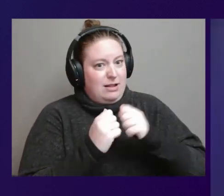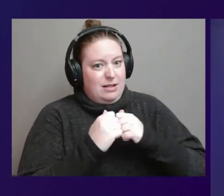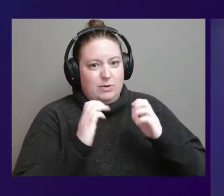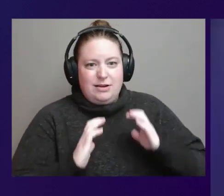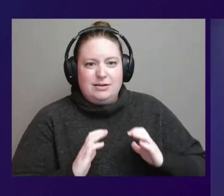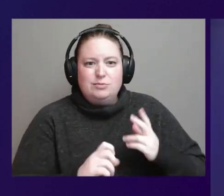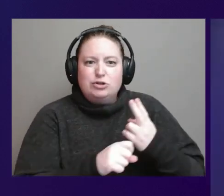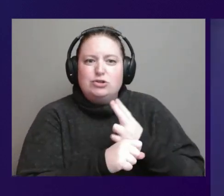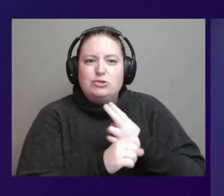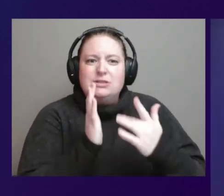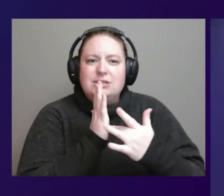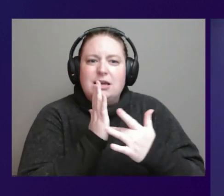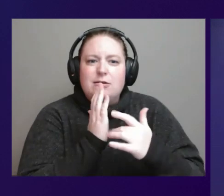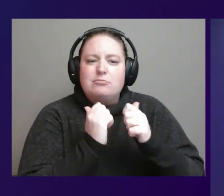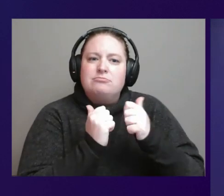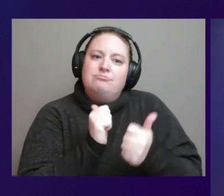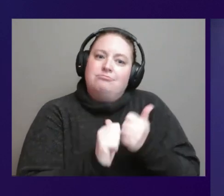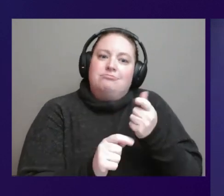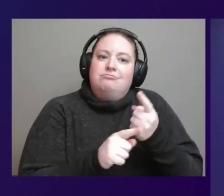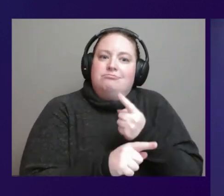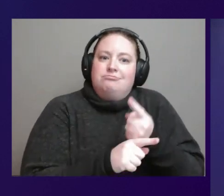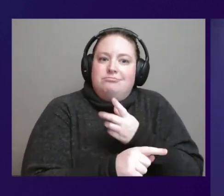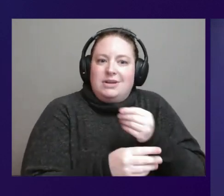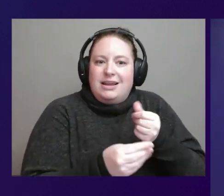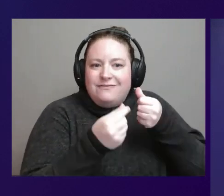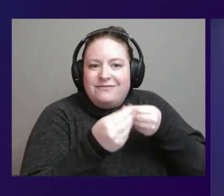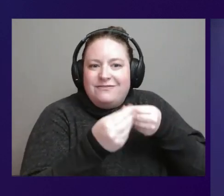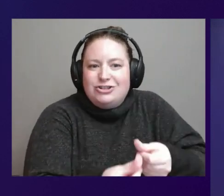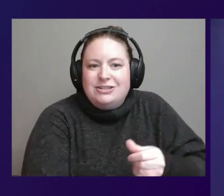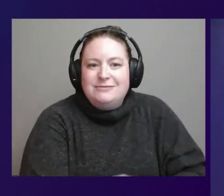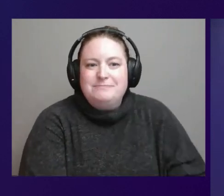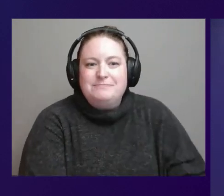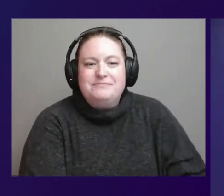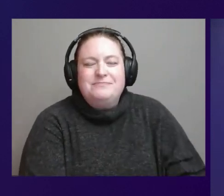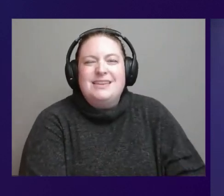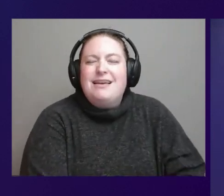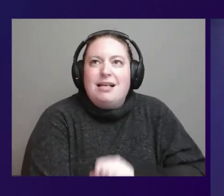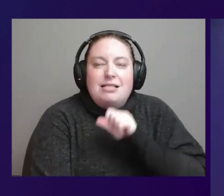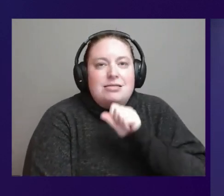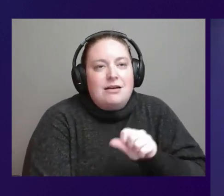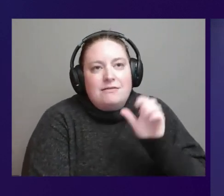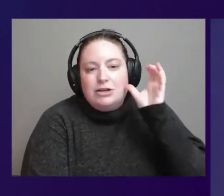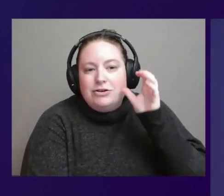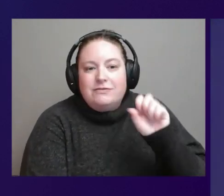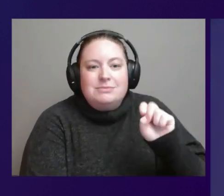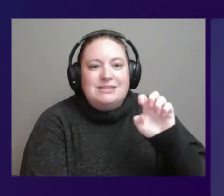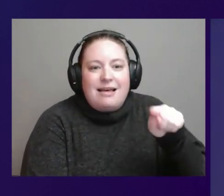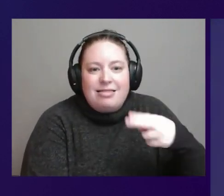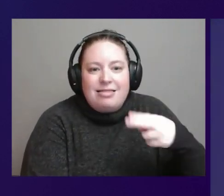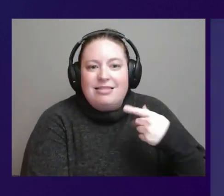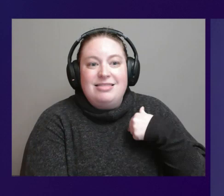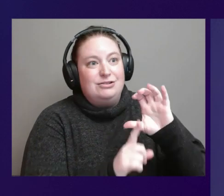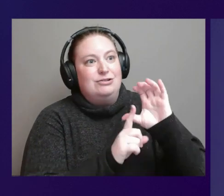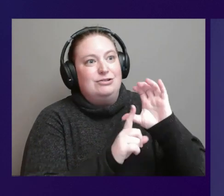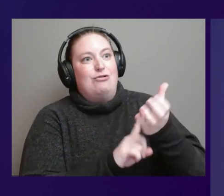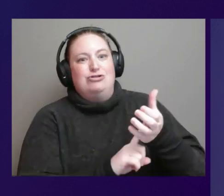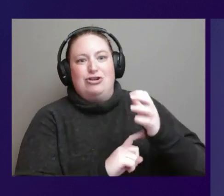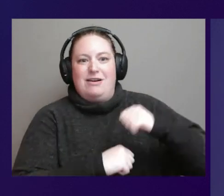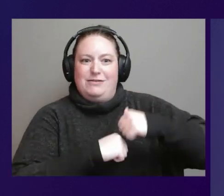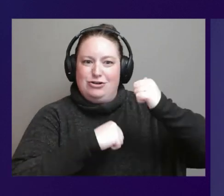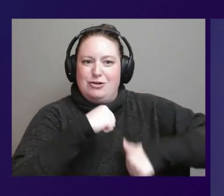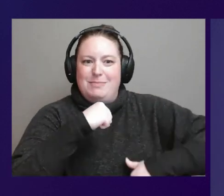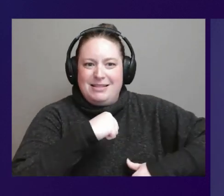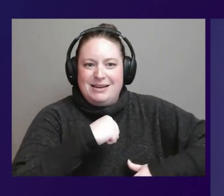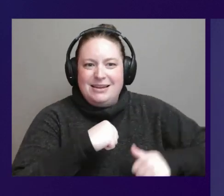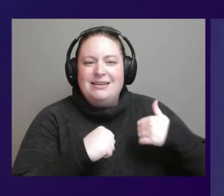and efficiently. I loved hearing from Seth about how we build this culture of durability. I just learned a lot from